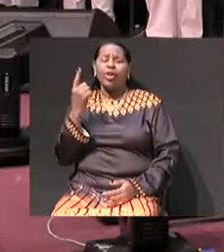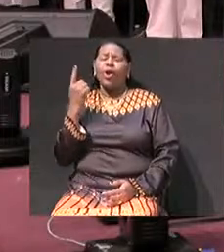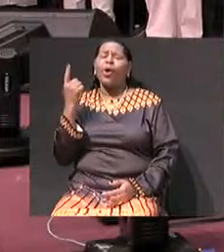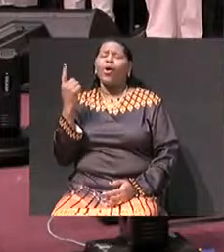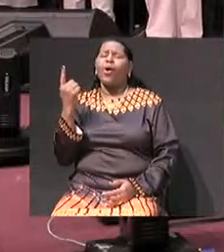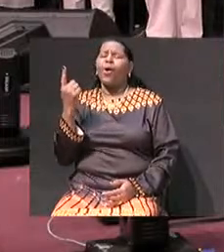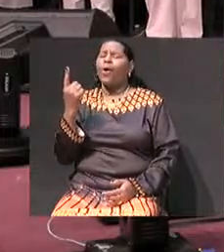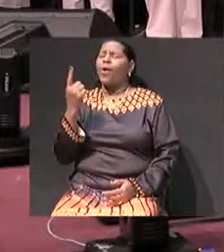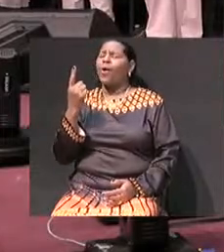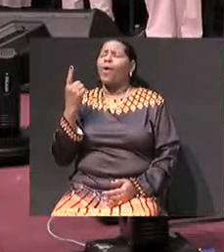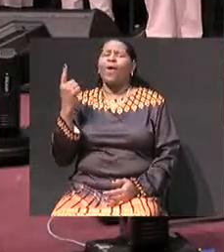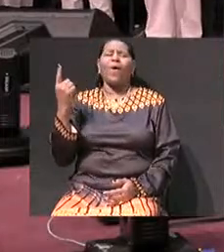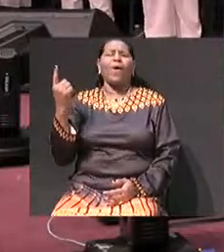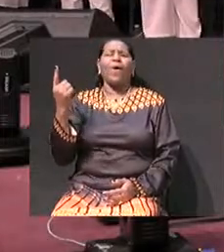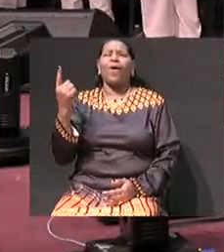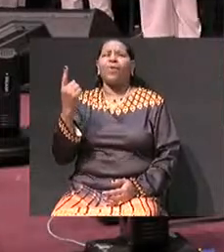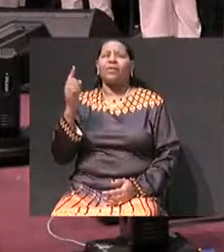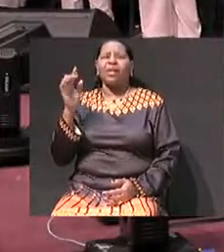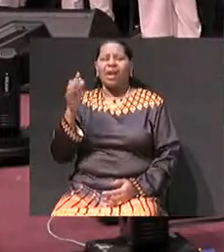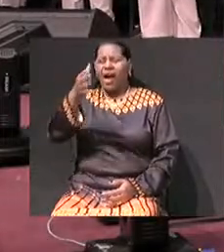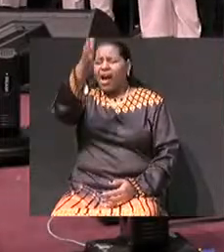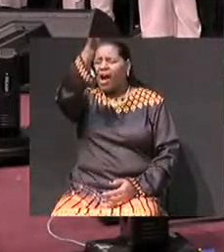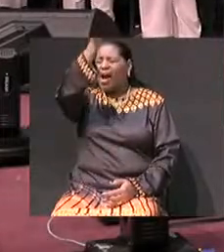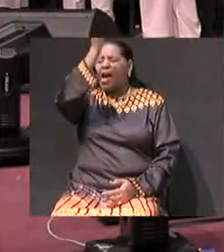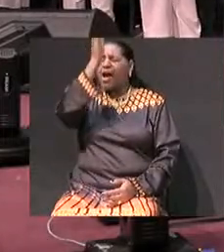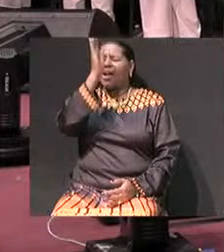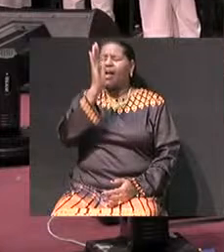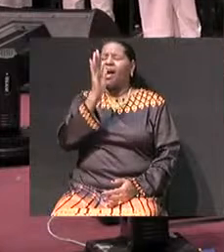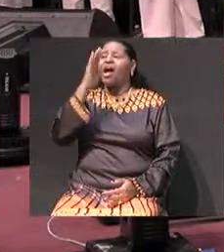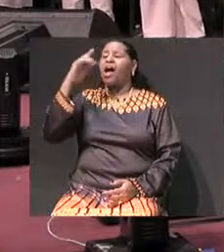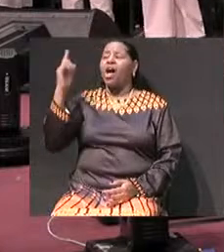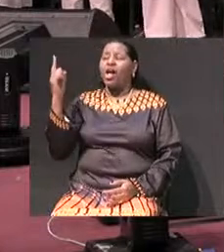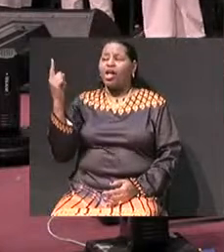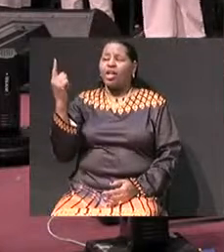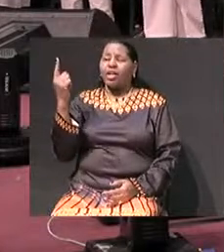Alone. God alone.